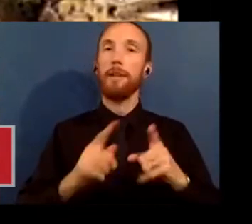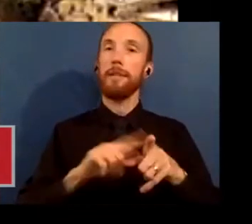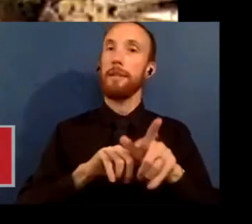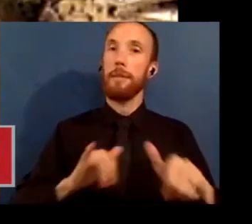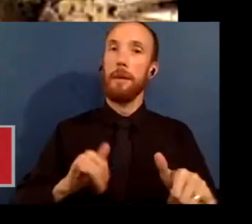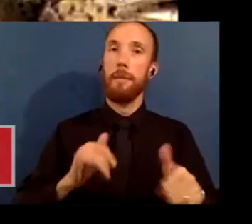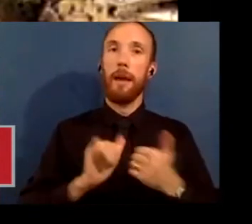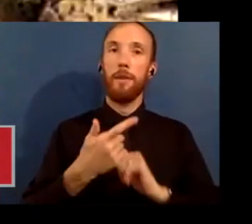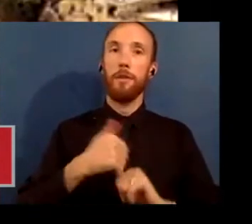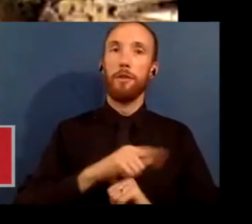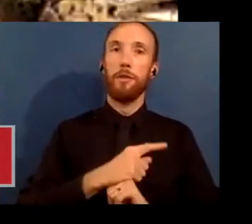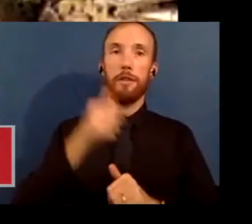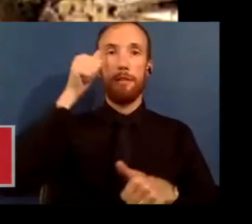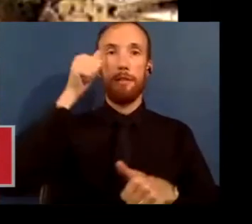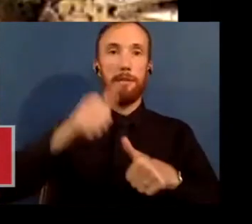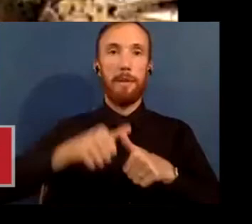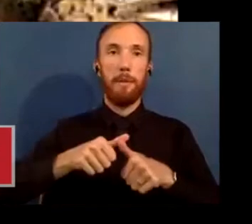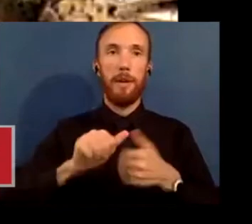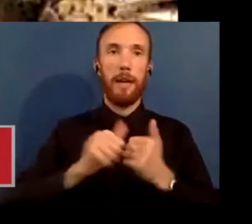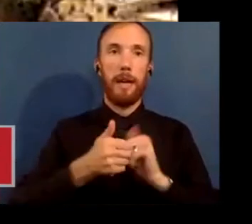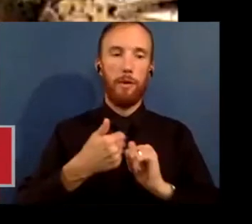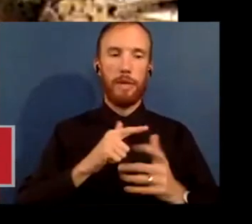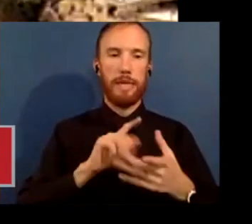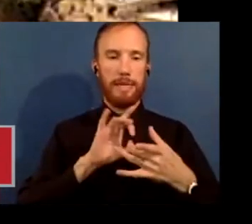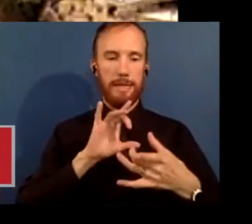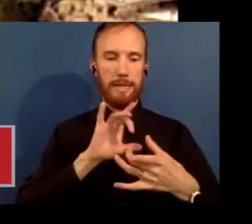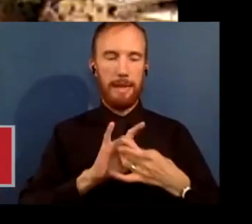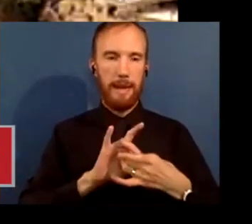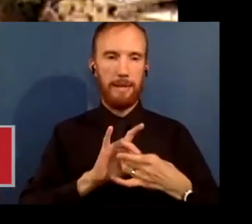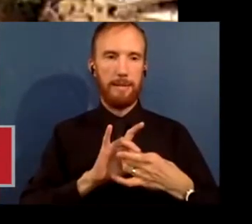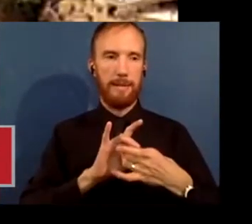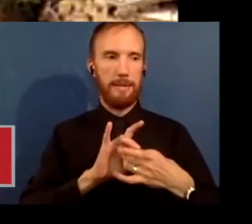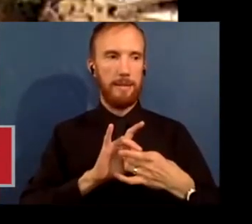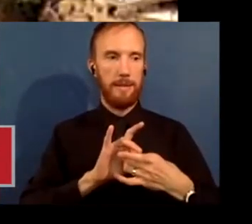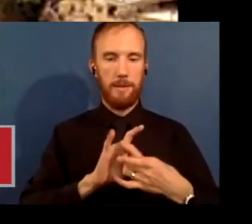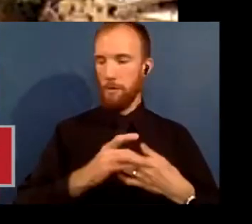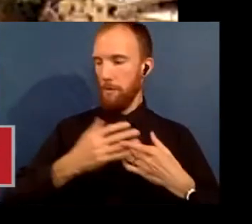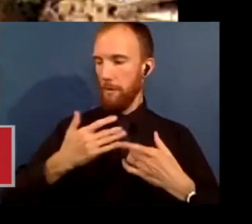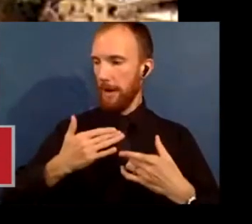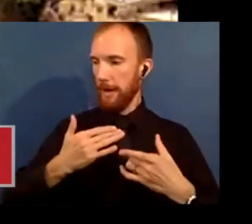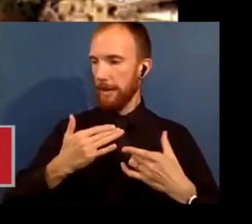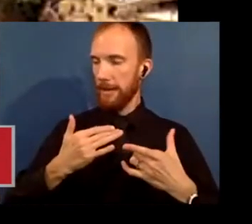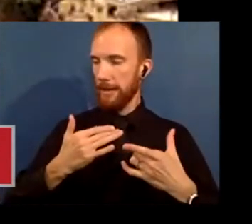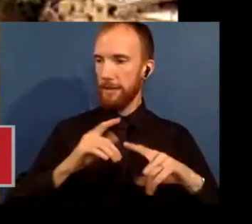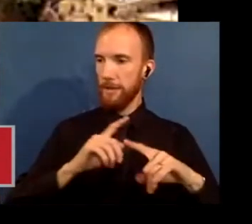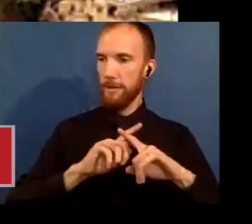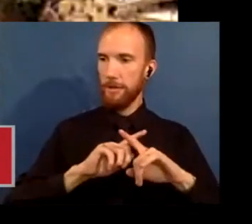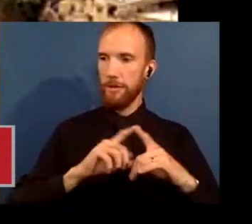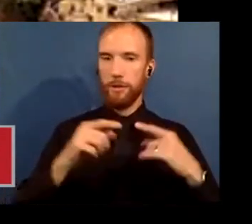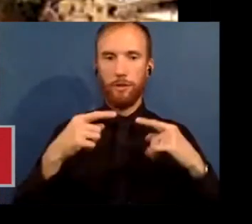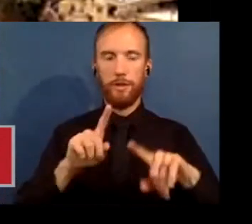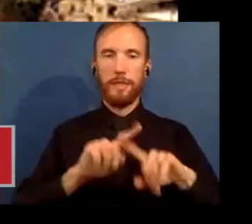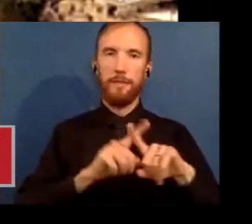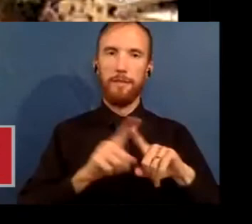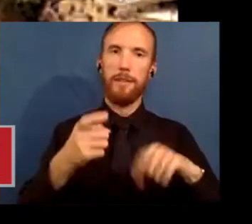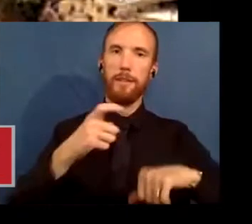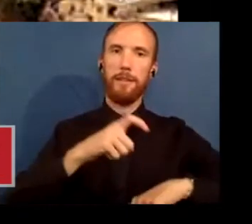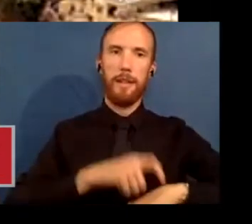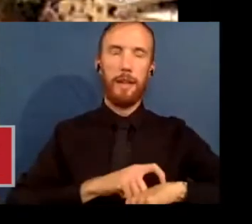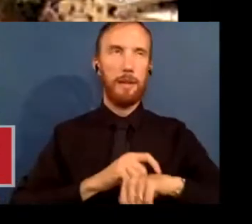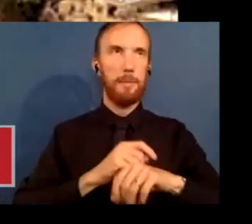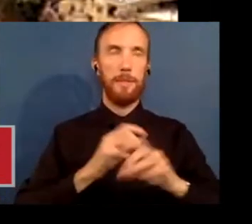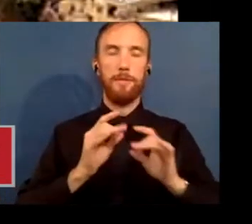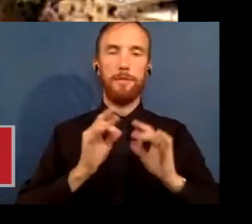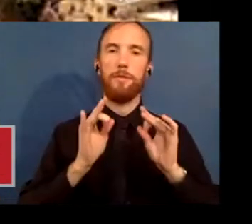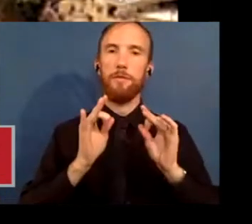we remember to connect back, even in times of extreme crises or extreme moments of state violence, to